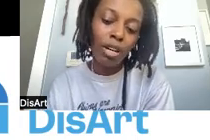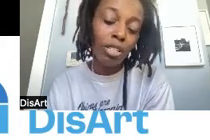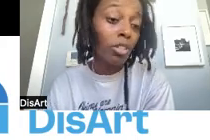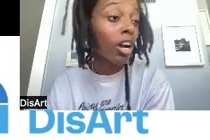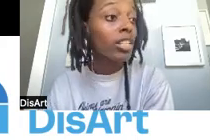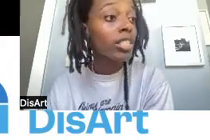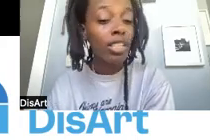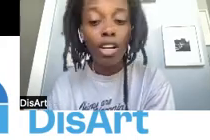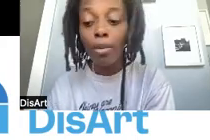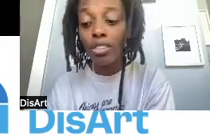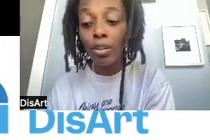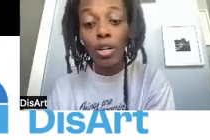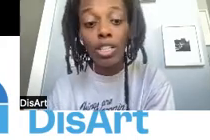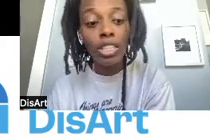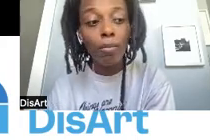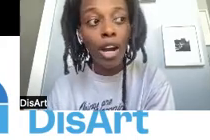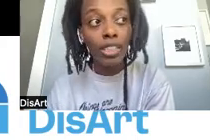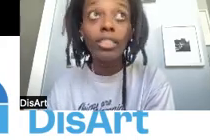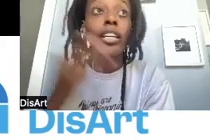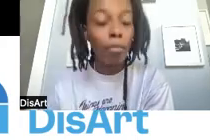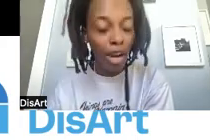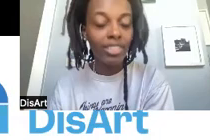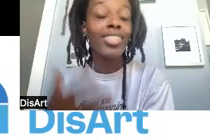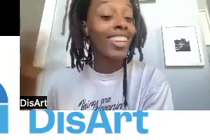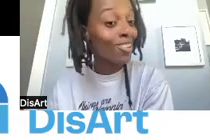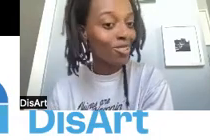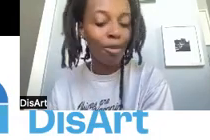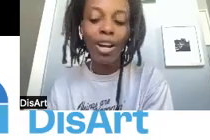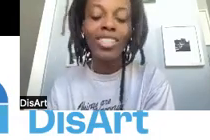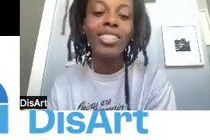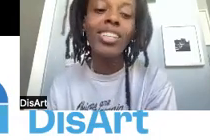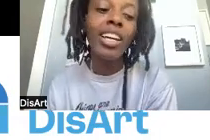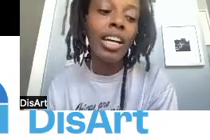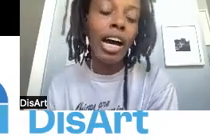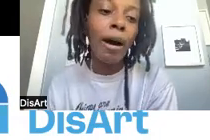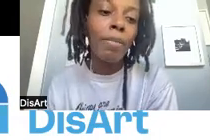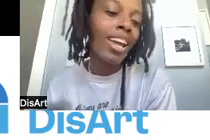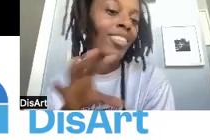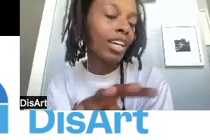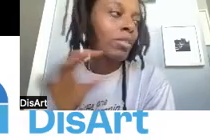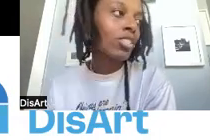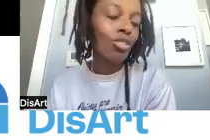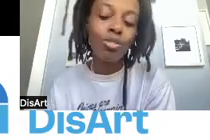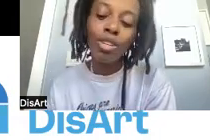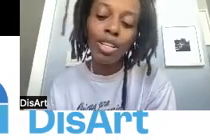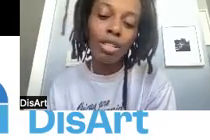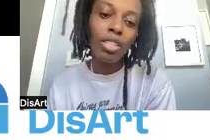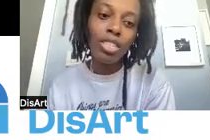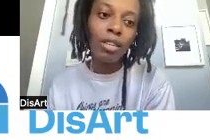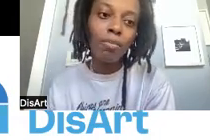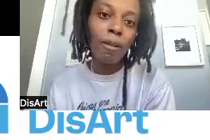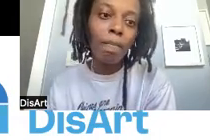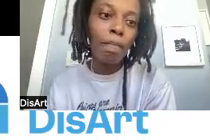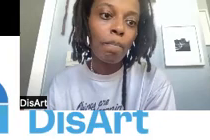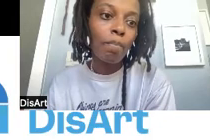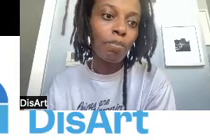from some of the artists as they talk about their works and their practice and also their process and how they come into some of